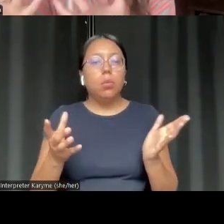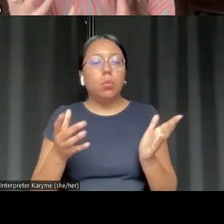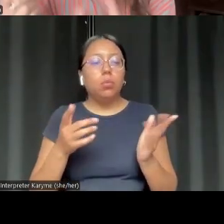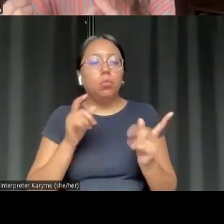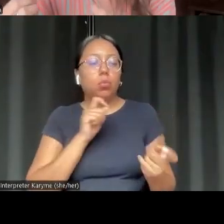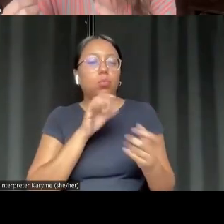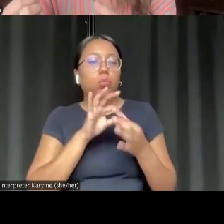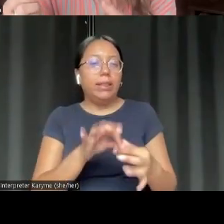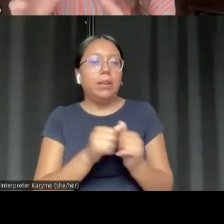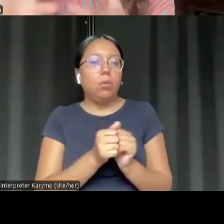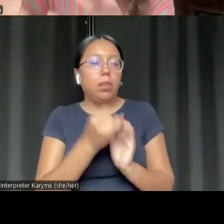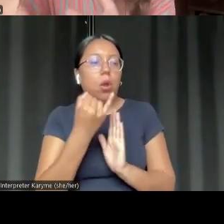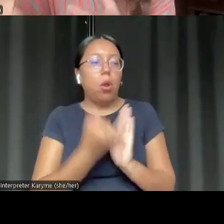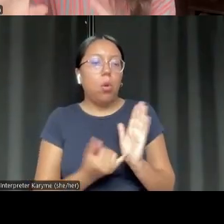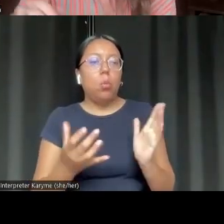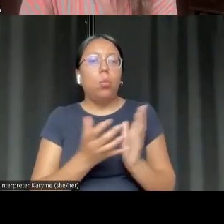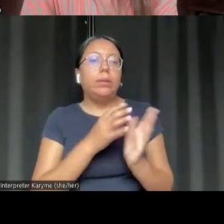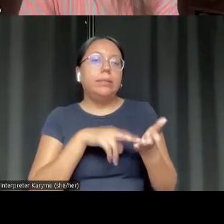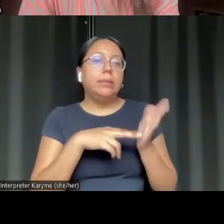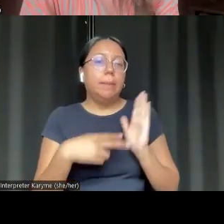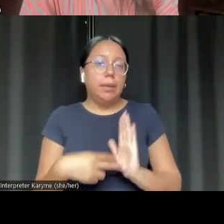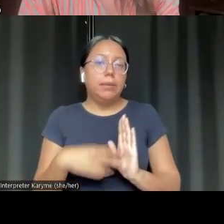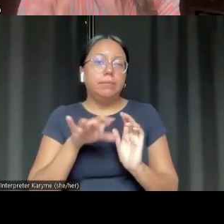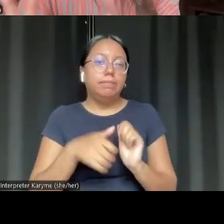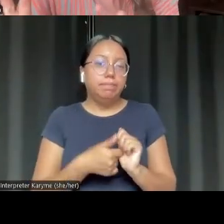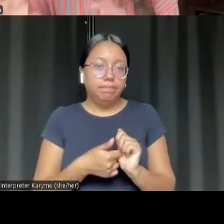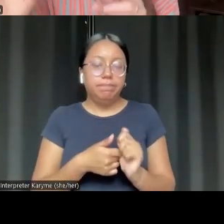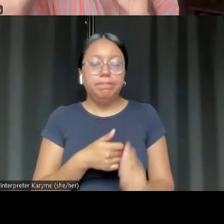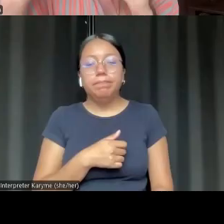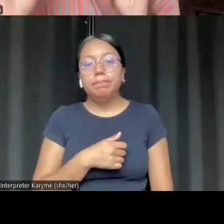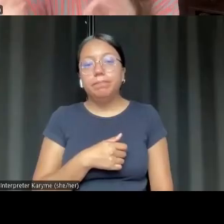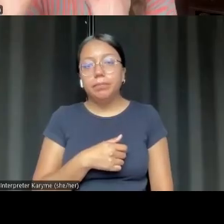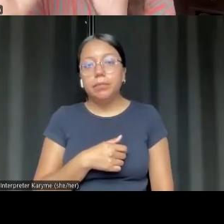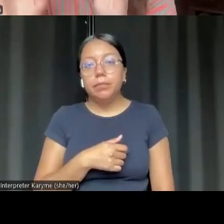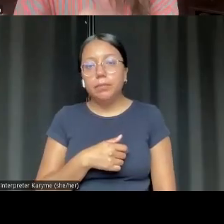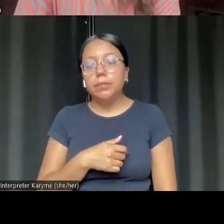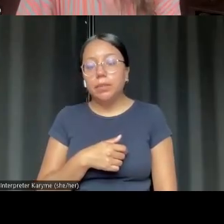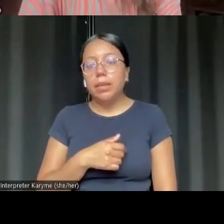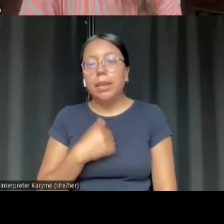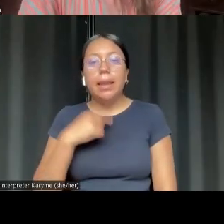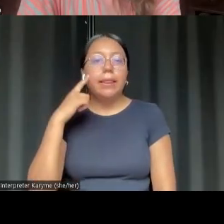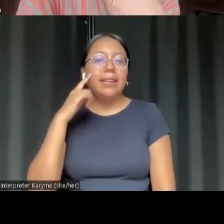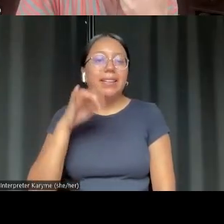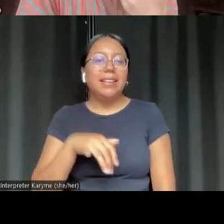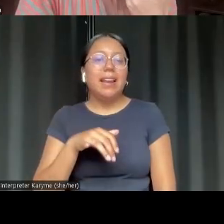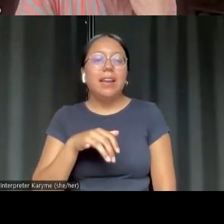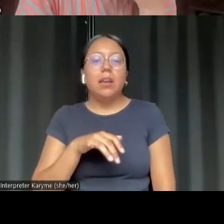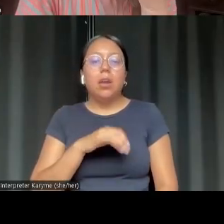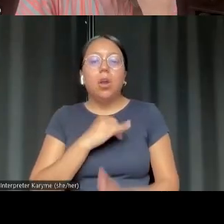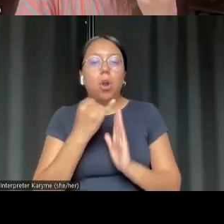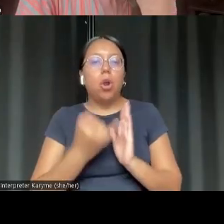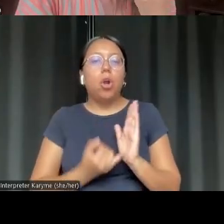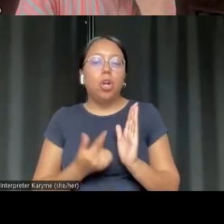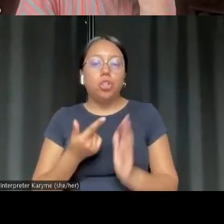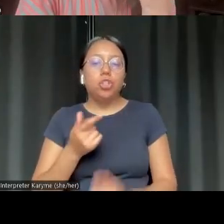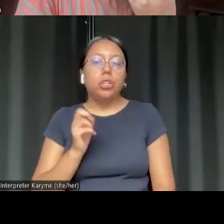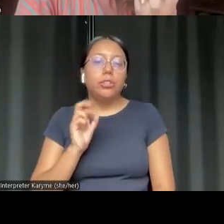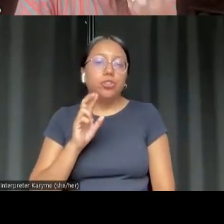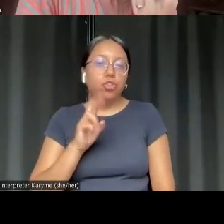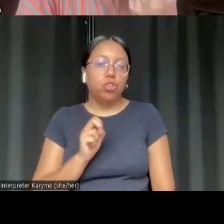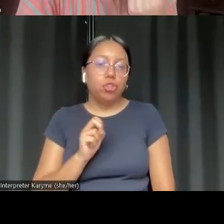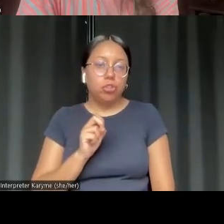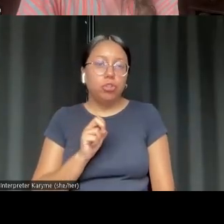suspicious of art as kind of elitist and so on. So it gets a little bit of short shrift. I think the art gesture is doing so much storytelling